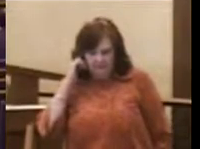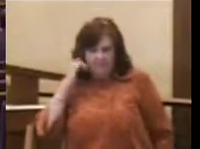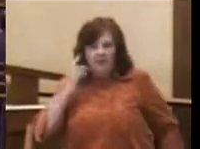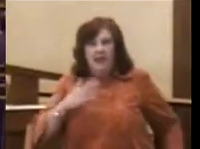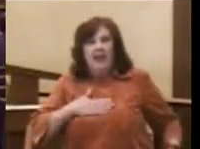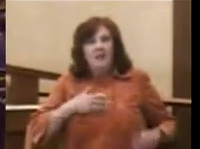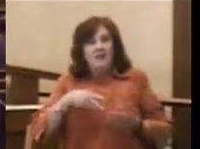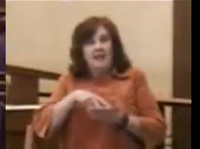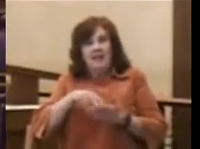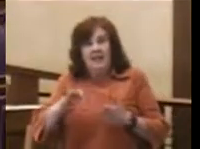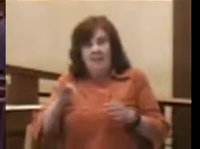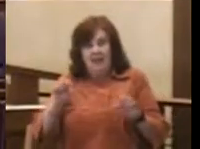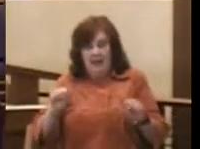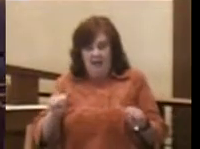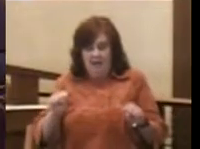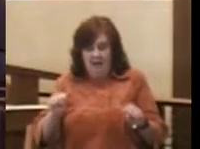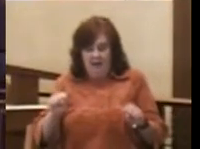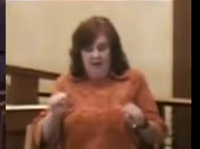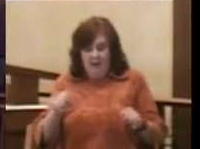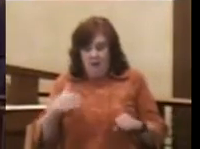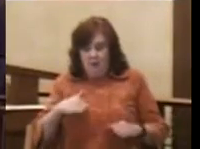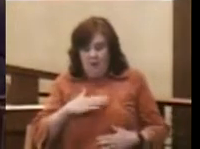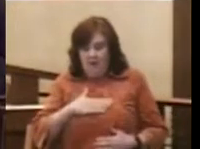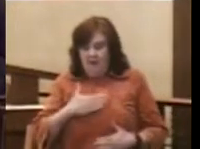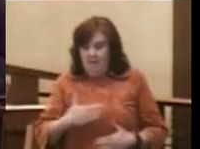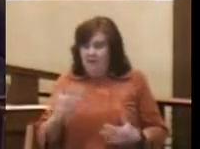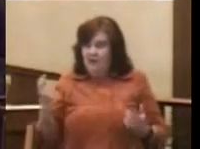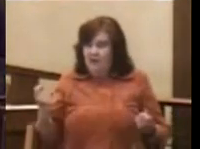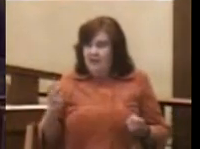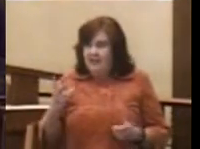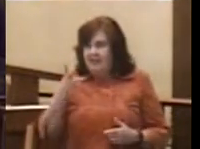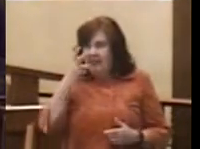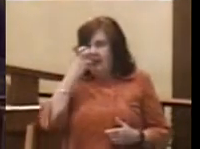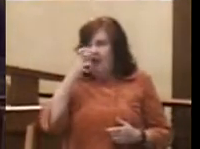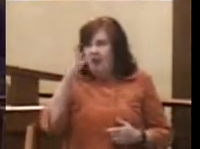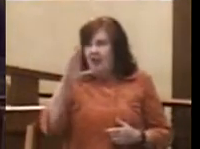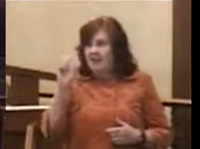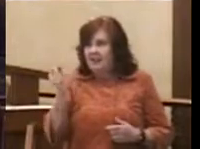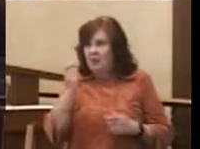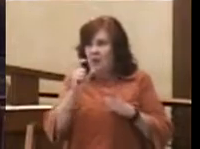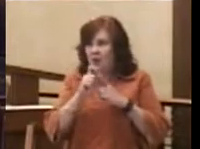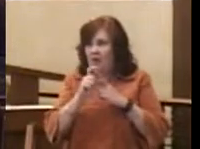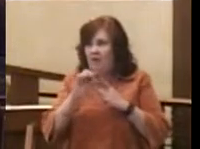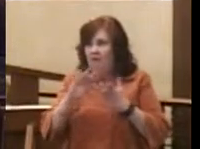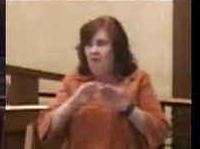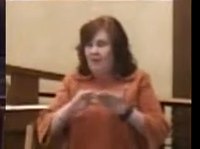I invite you to stand as you are able as we confess our sins and hear God's word of forgiveness.